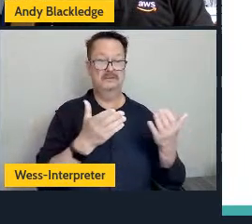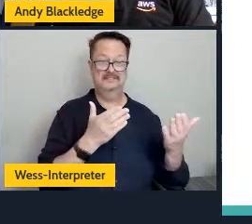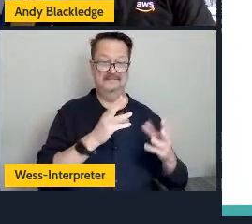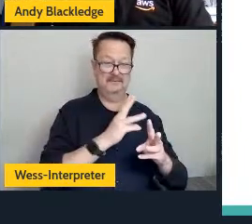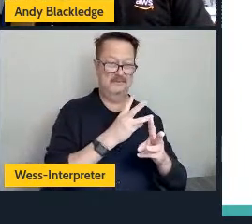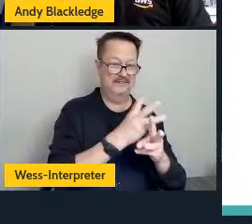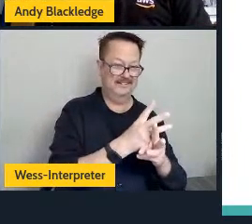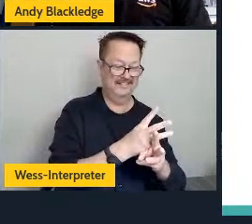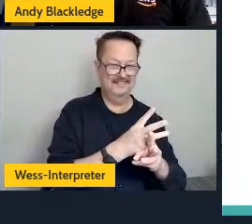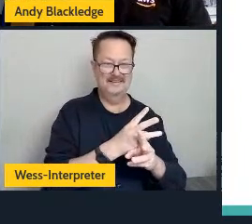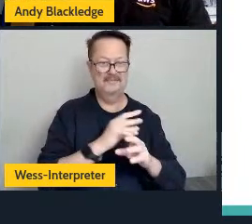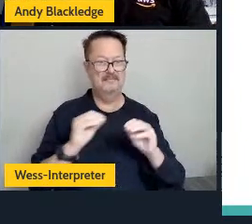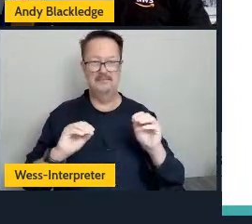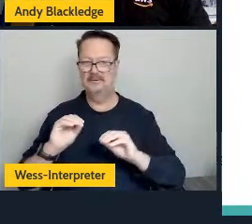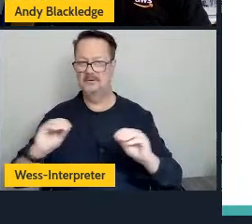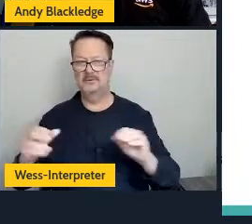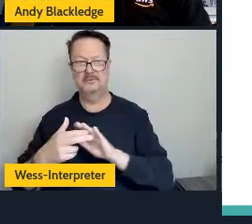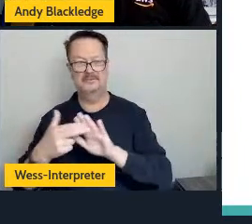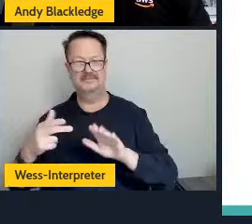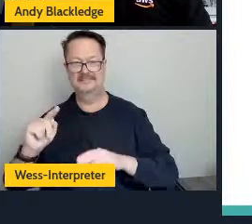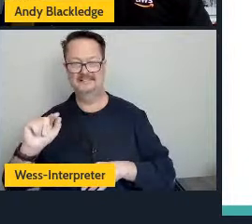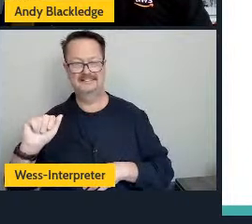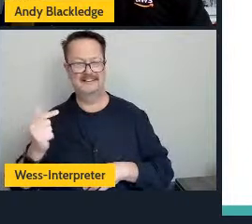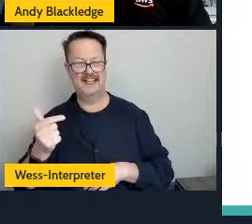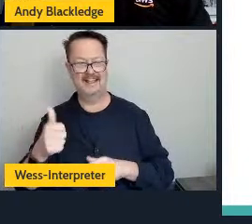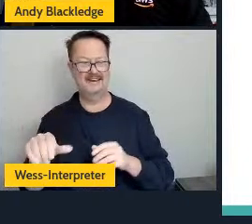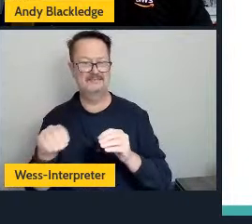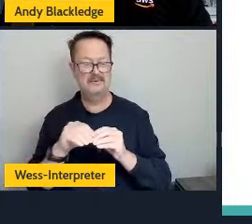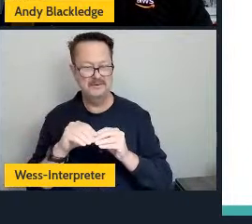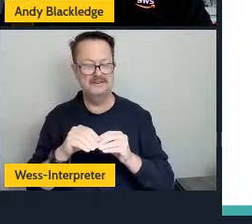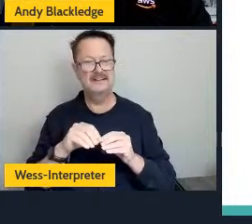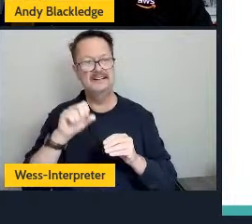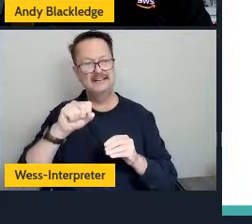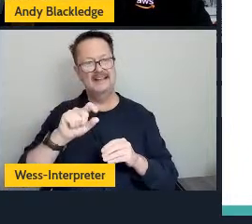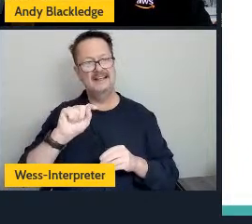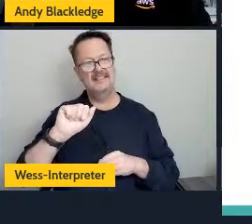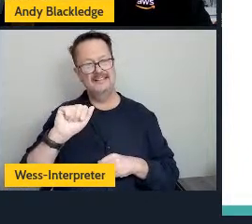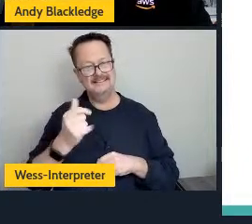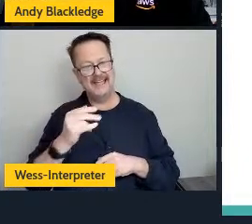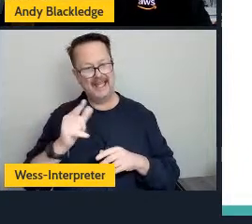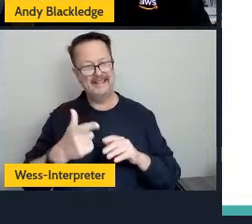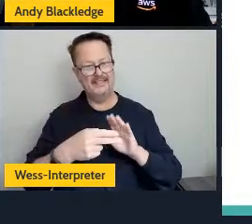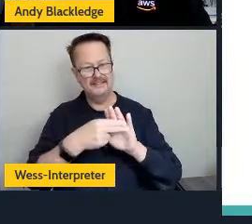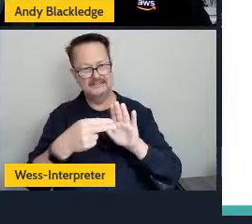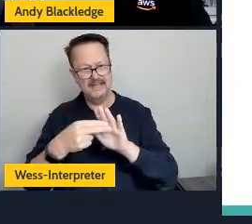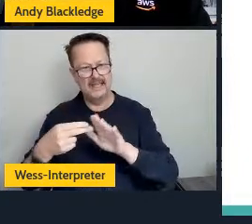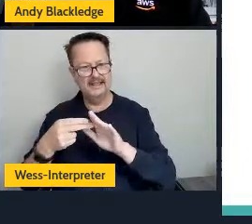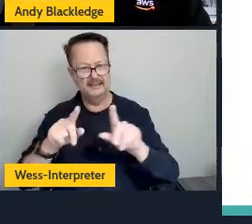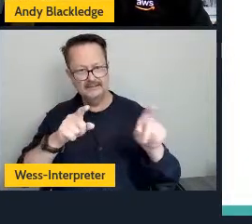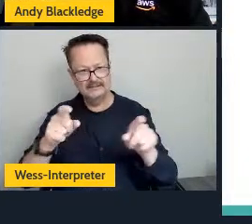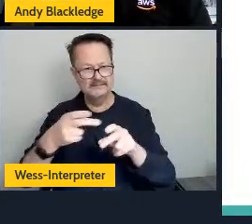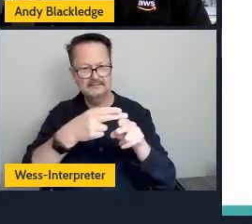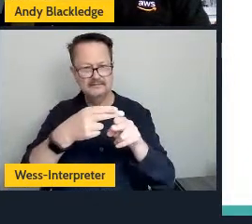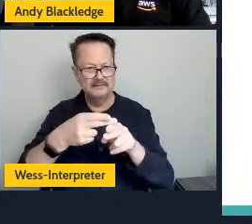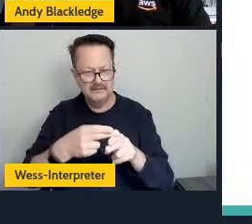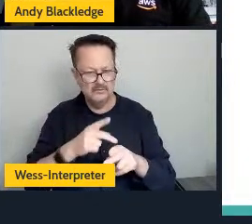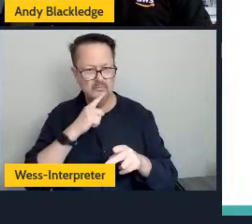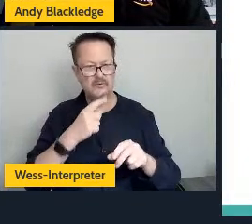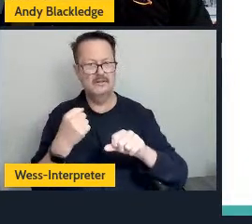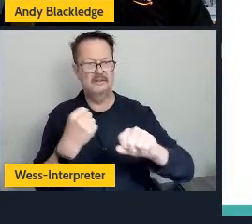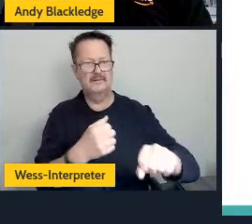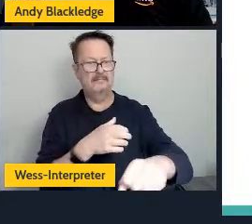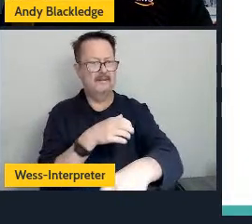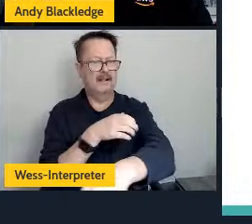anything. Yeah. Yes. Well, yeah, because the tagging is quite powerful, really, because that was